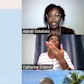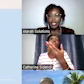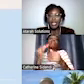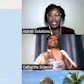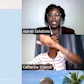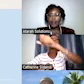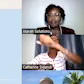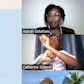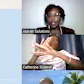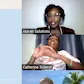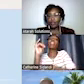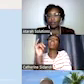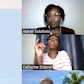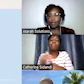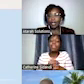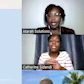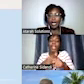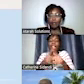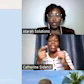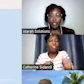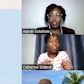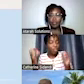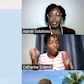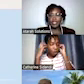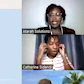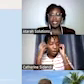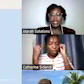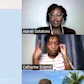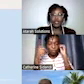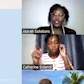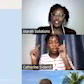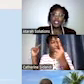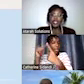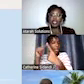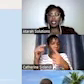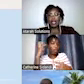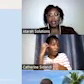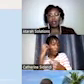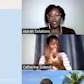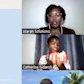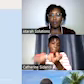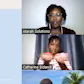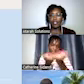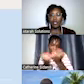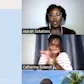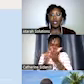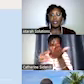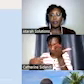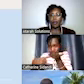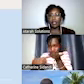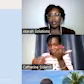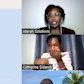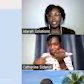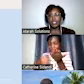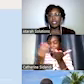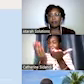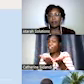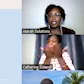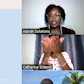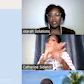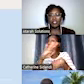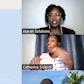you on that. And then we have AIMS College of Business and Technology. They are also offering all diploma